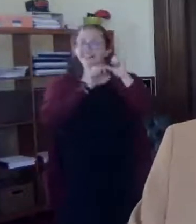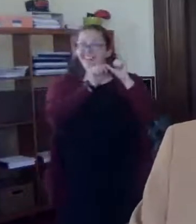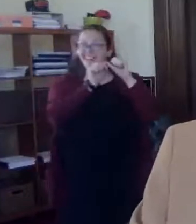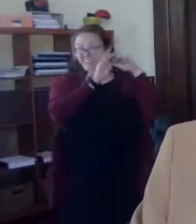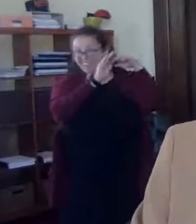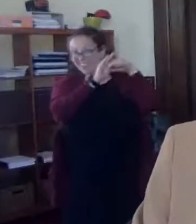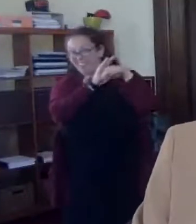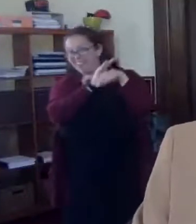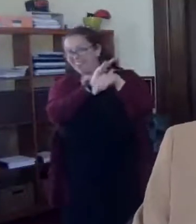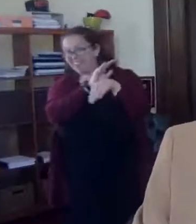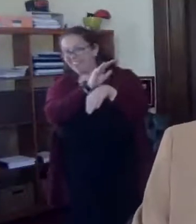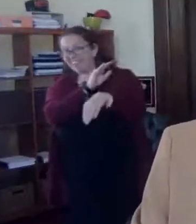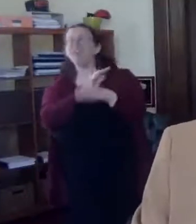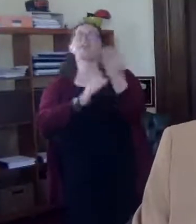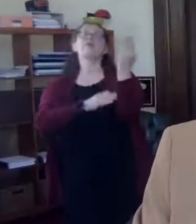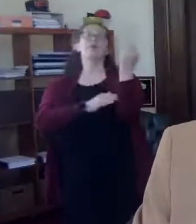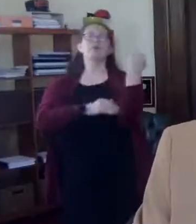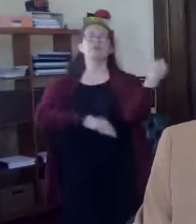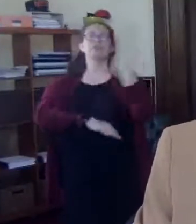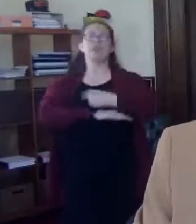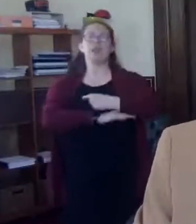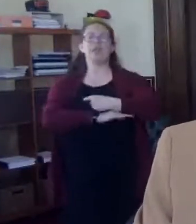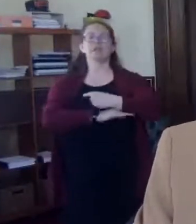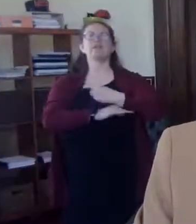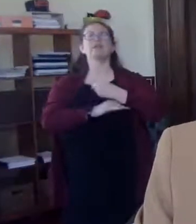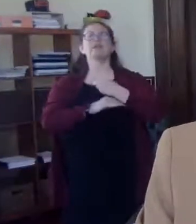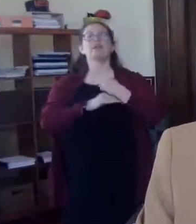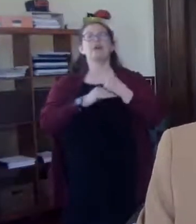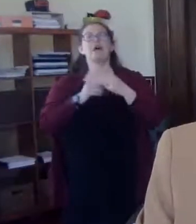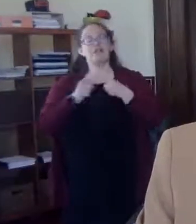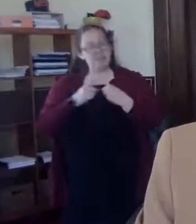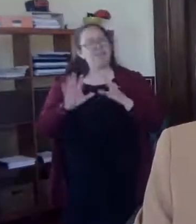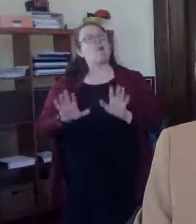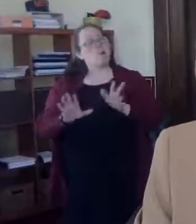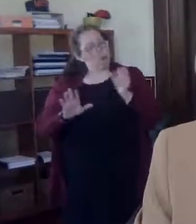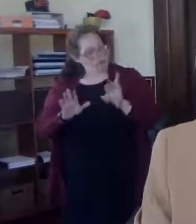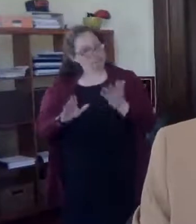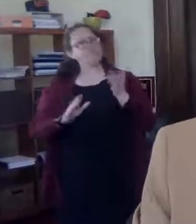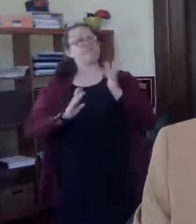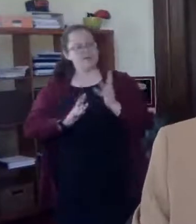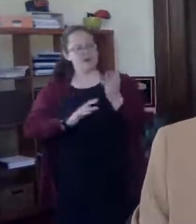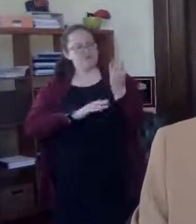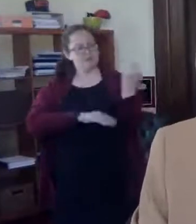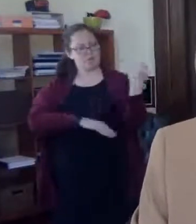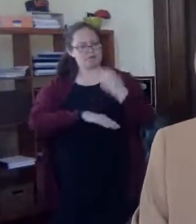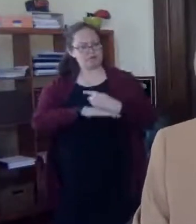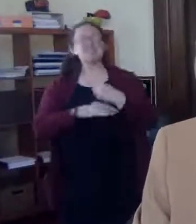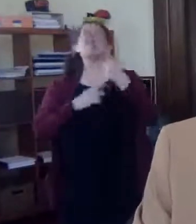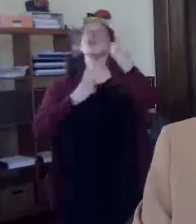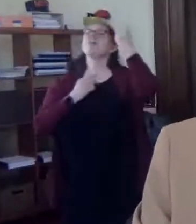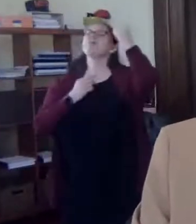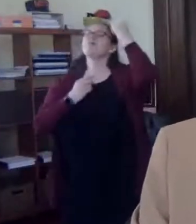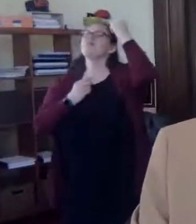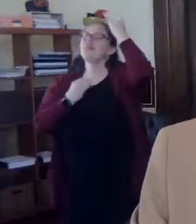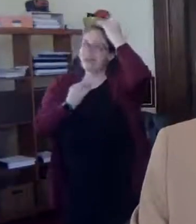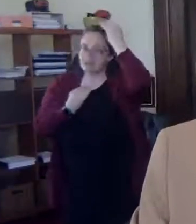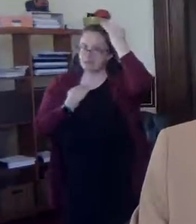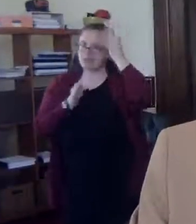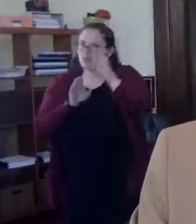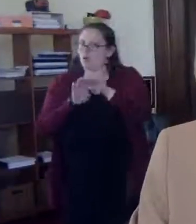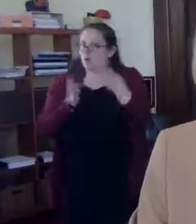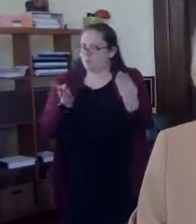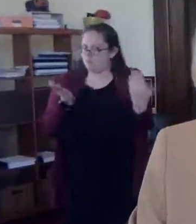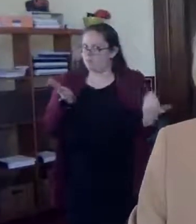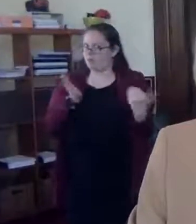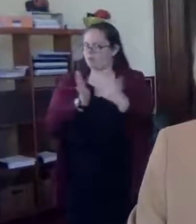that's the first key to thinking about whether or not you can reopen some businesses. The second part is, do you